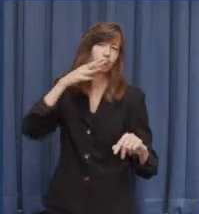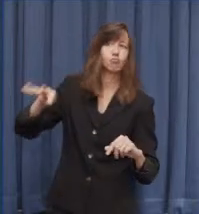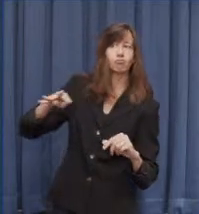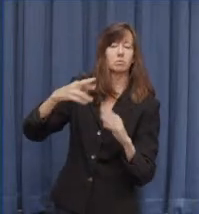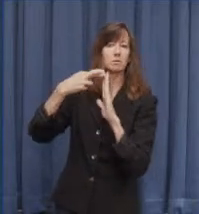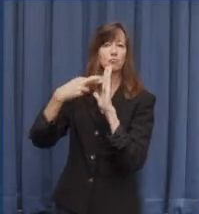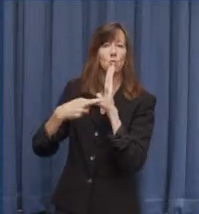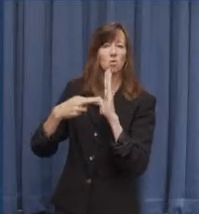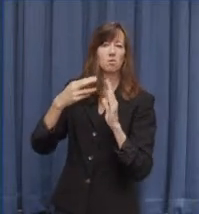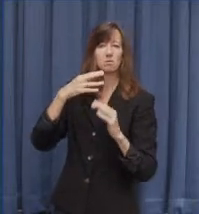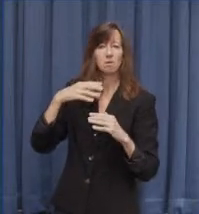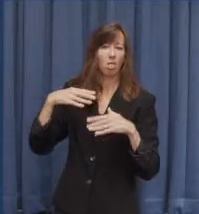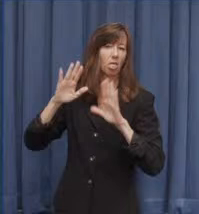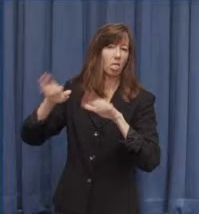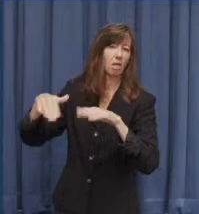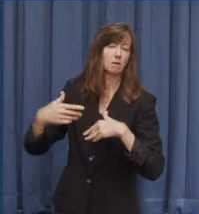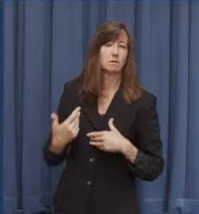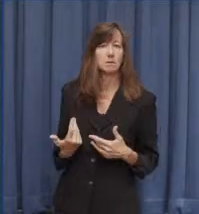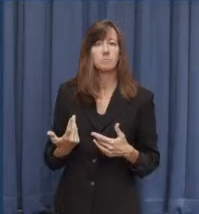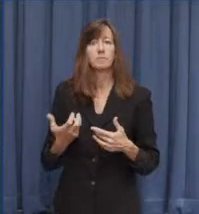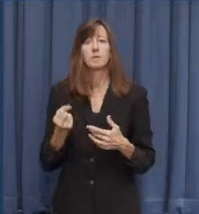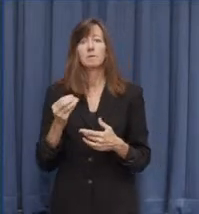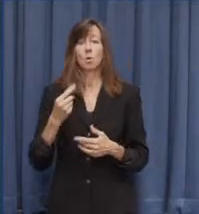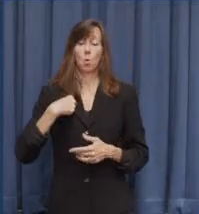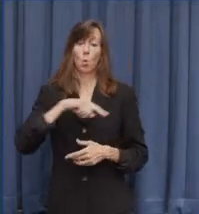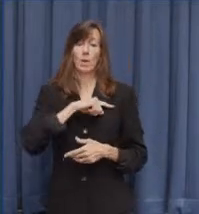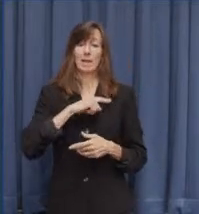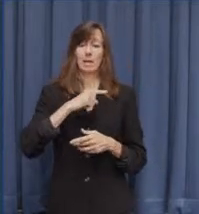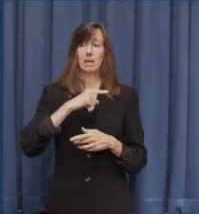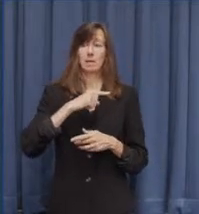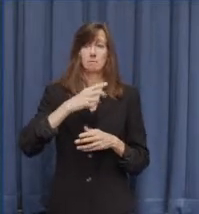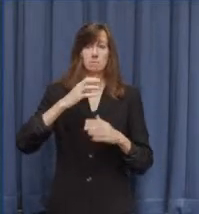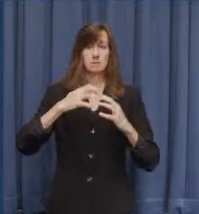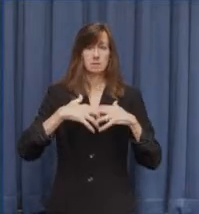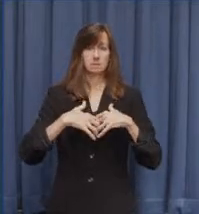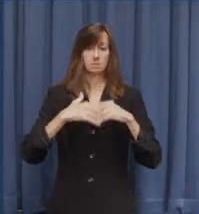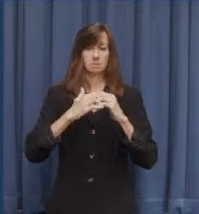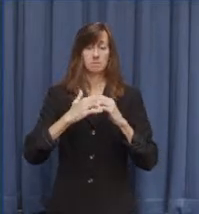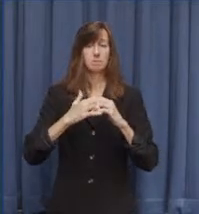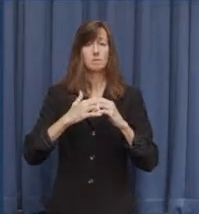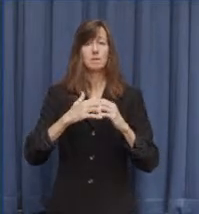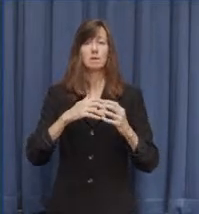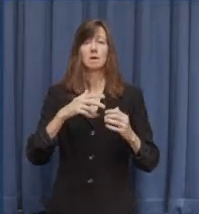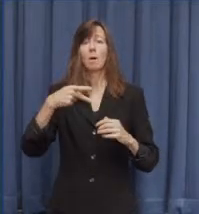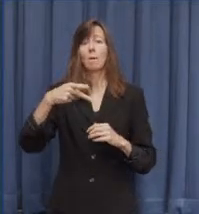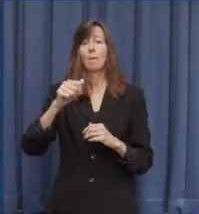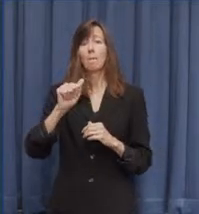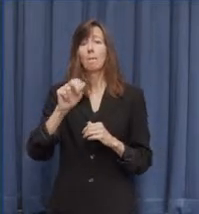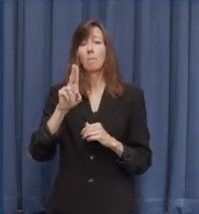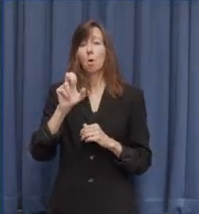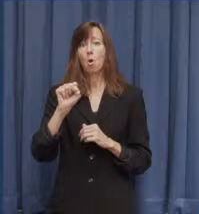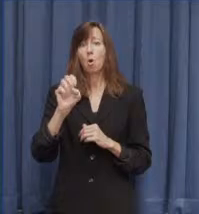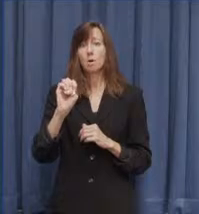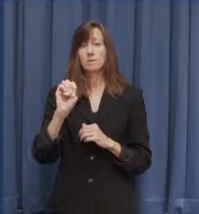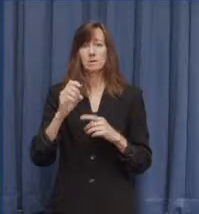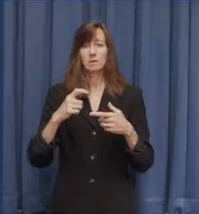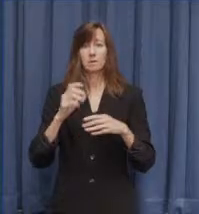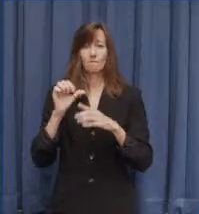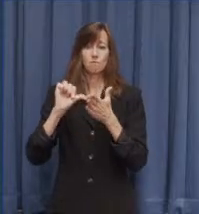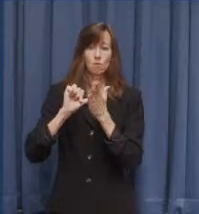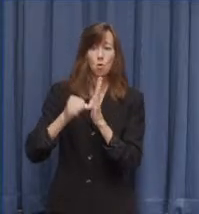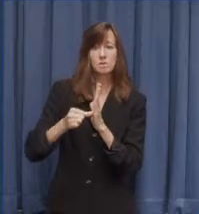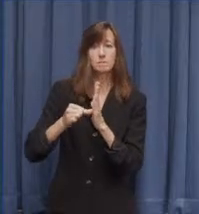months ago a pause enforcement task force. And what that really lets us do is hear directly from residents of the